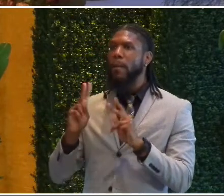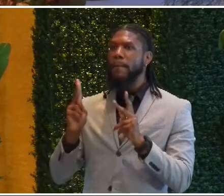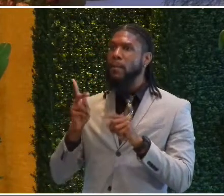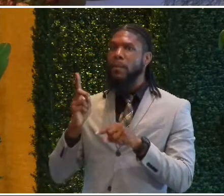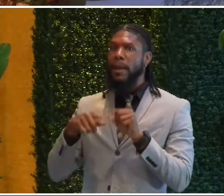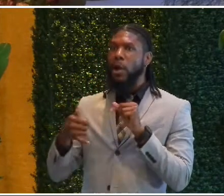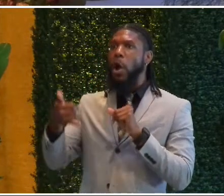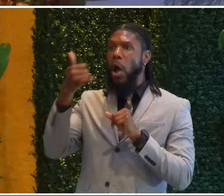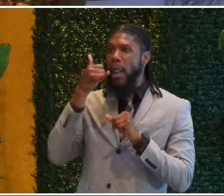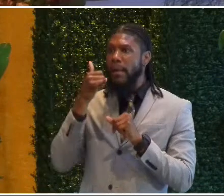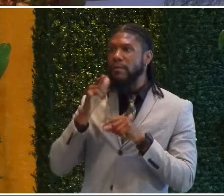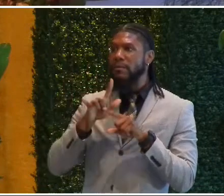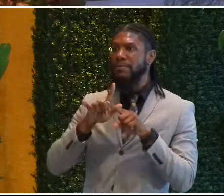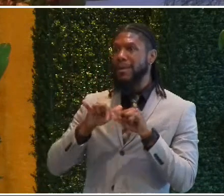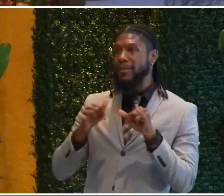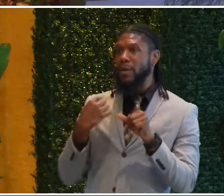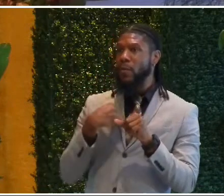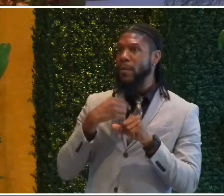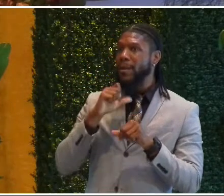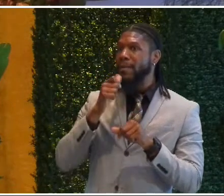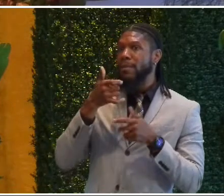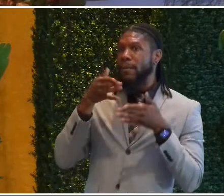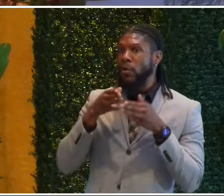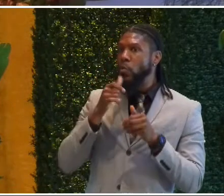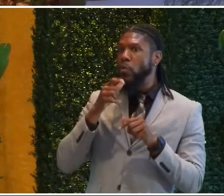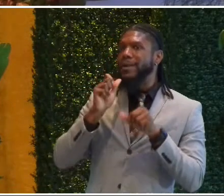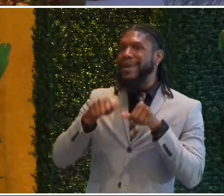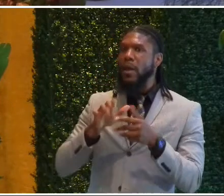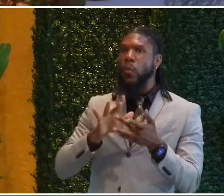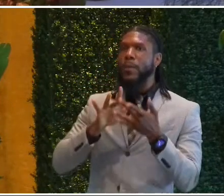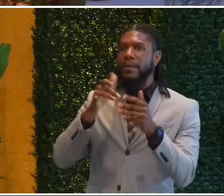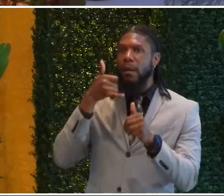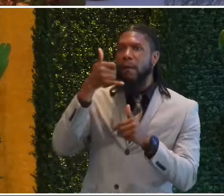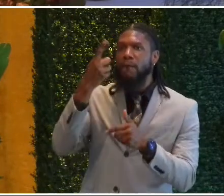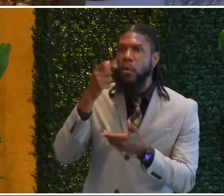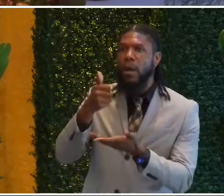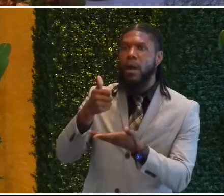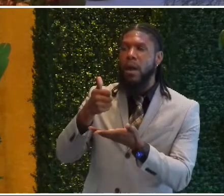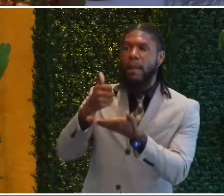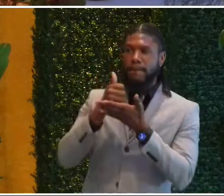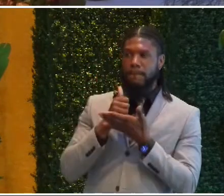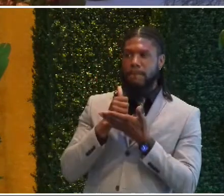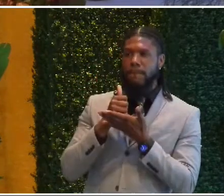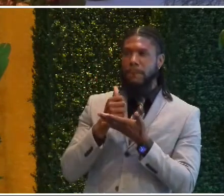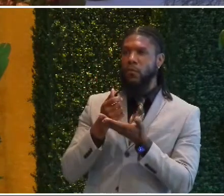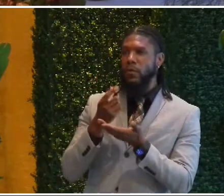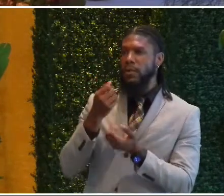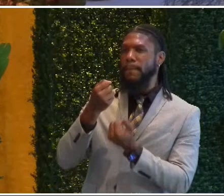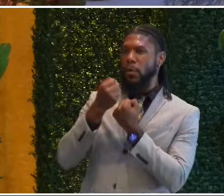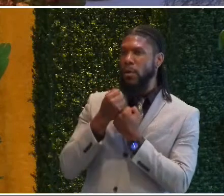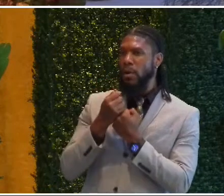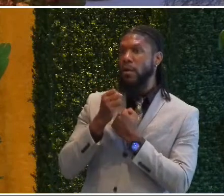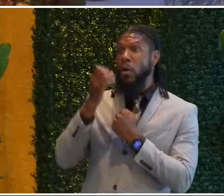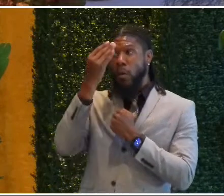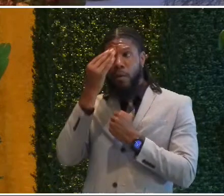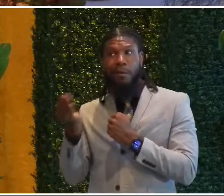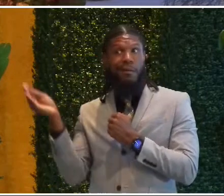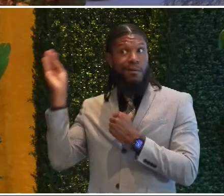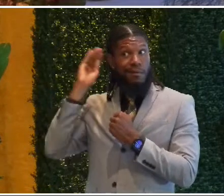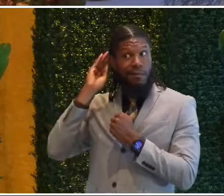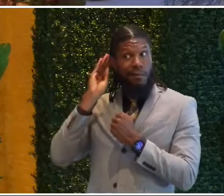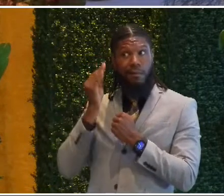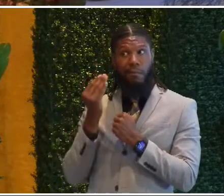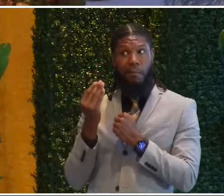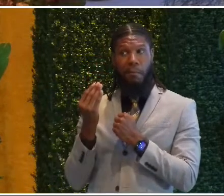person who can't make a call. So put that back in your tools, because that is how our ancestors got through what they